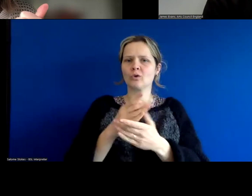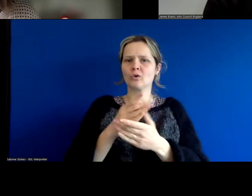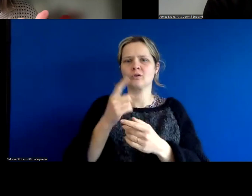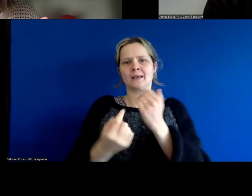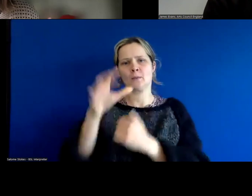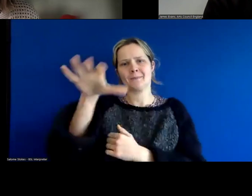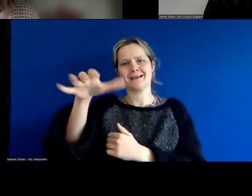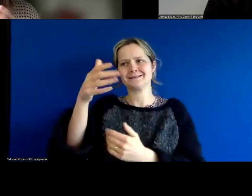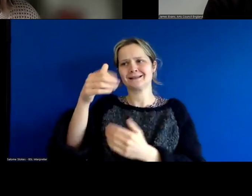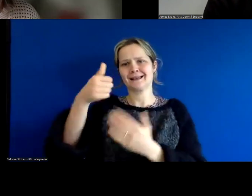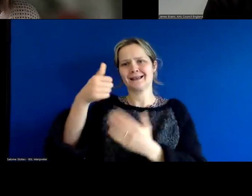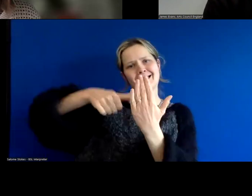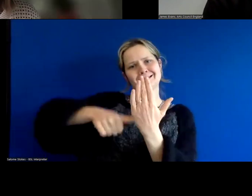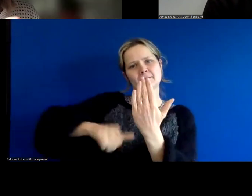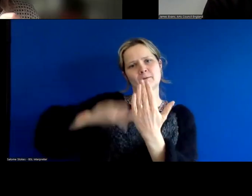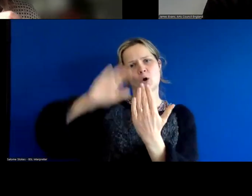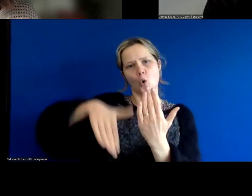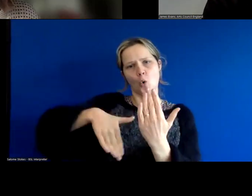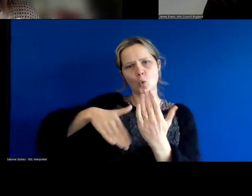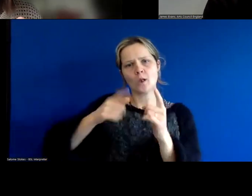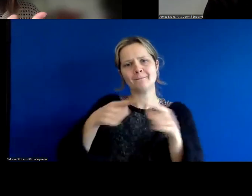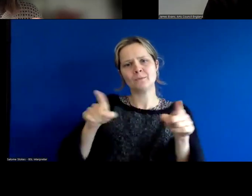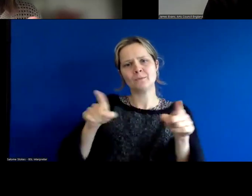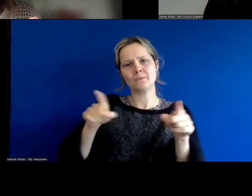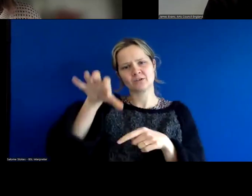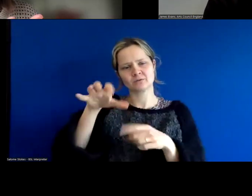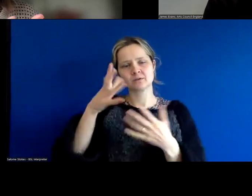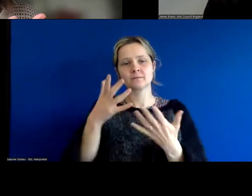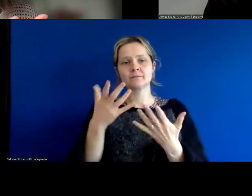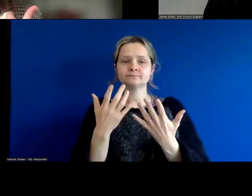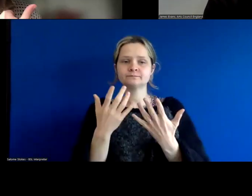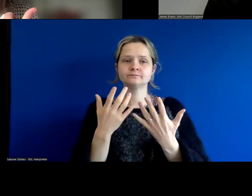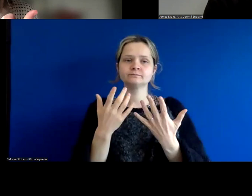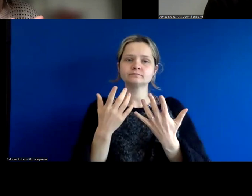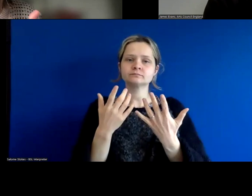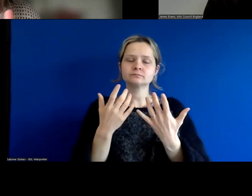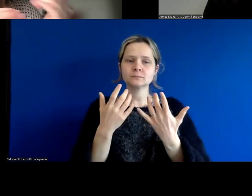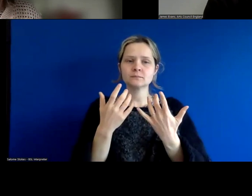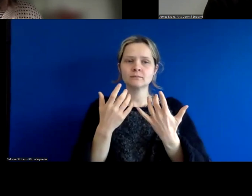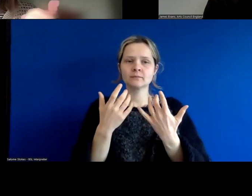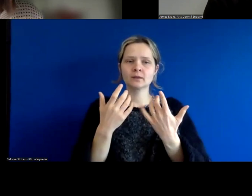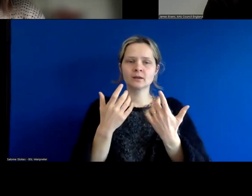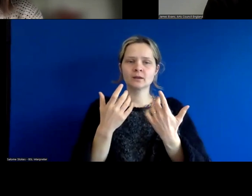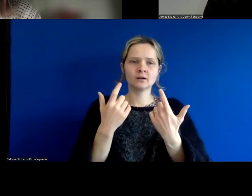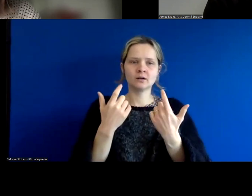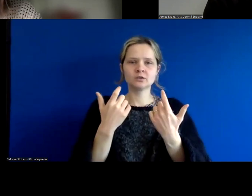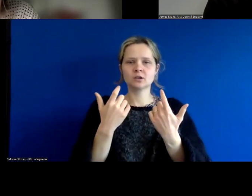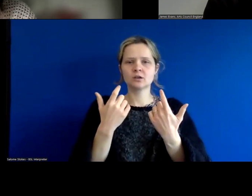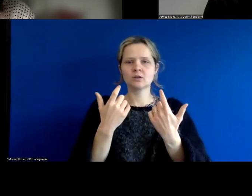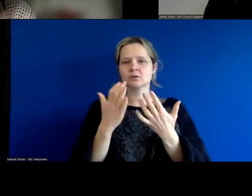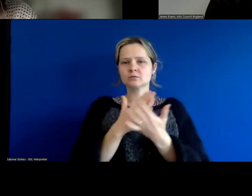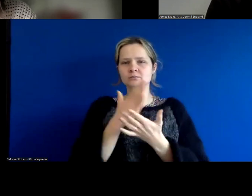looking for these sources around how we can ensure we're accessing the most pertinent and reliable data to put into the